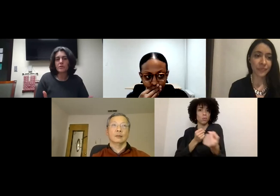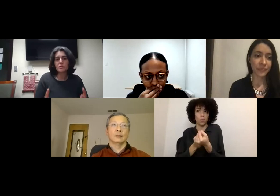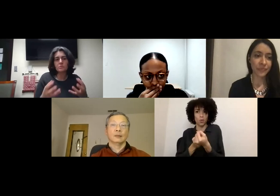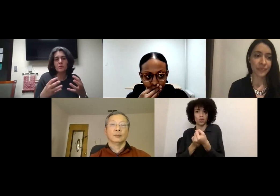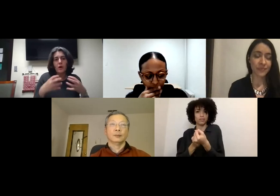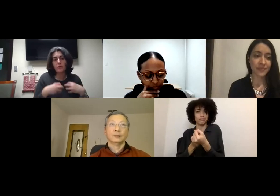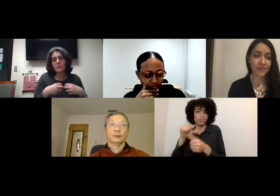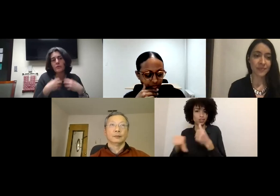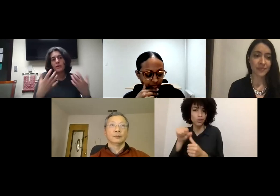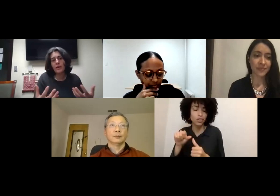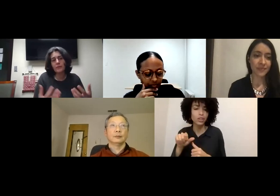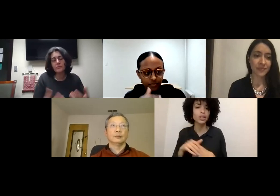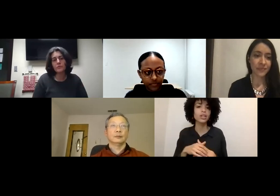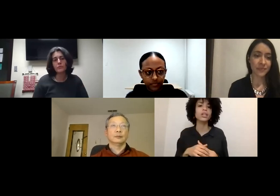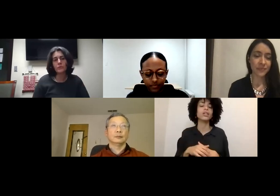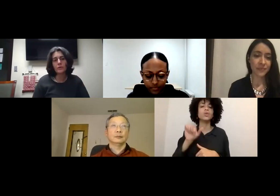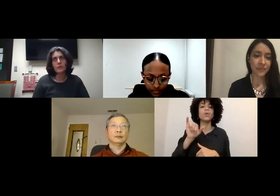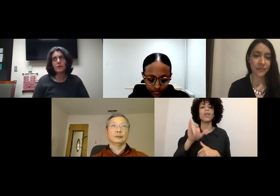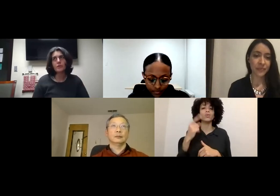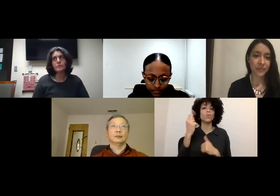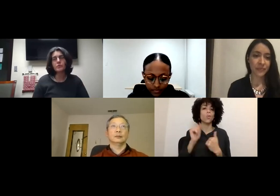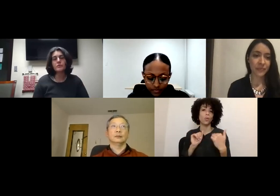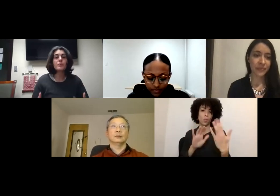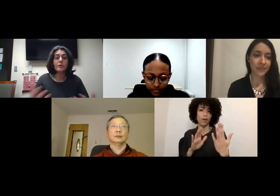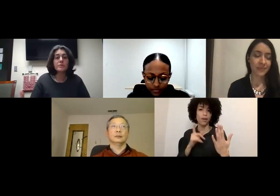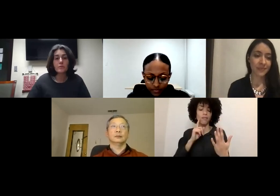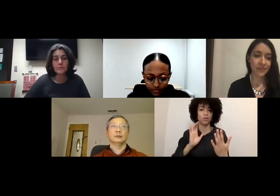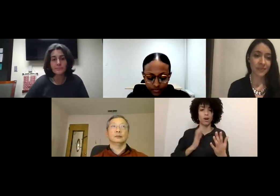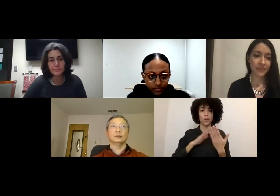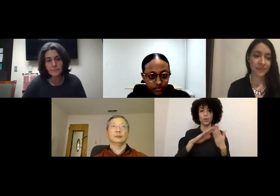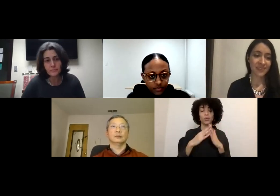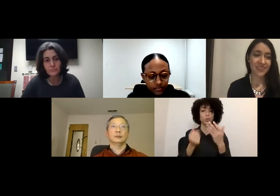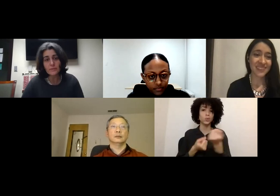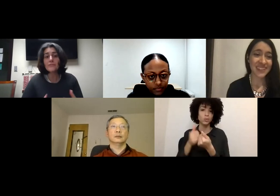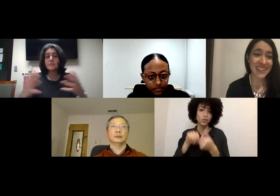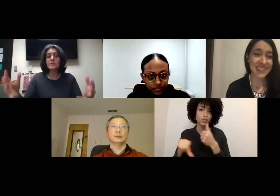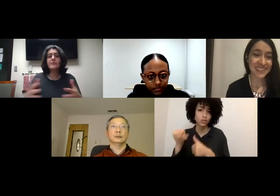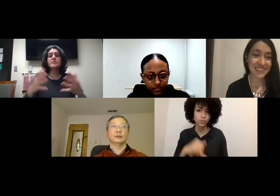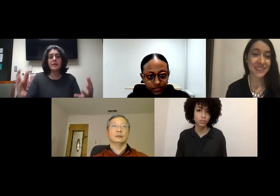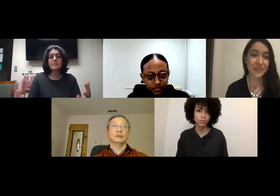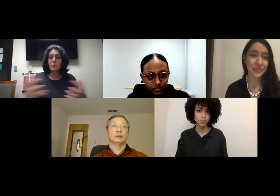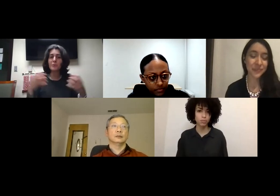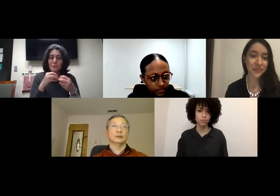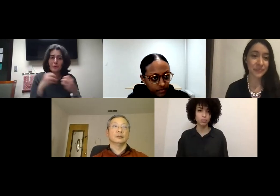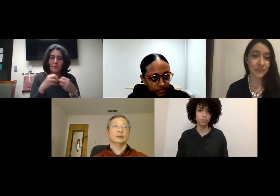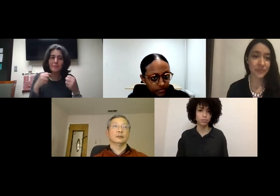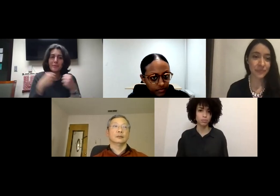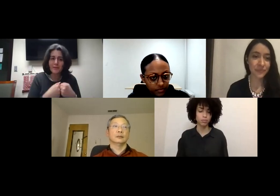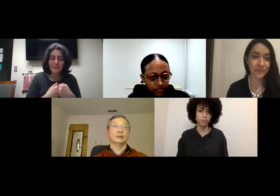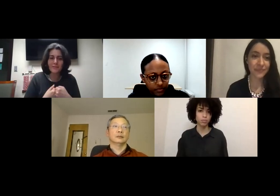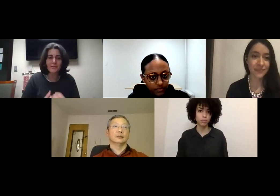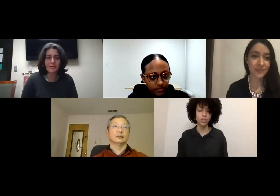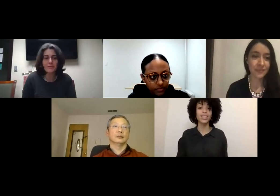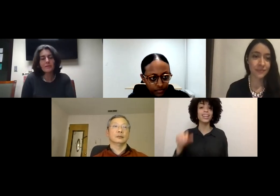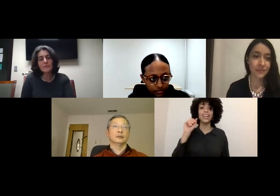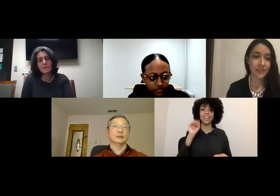in which, our community can sort of support each other. If there's a landscape where we're kind of pitted